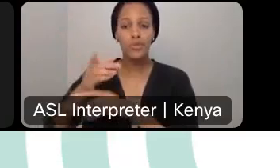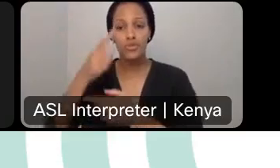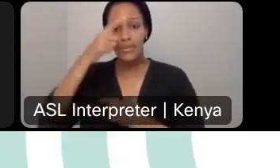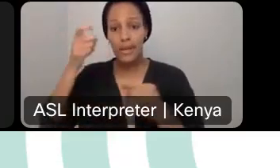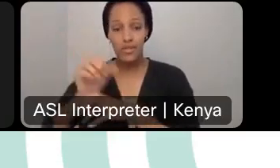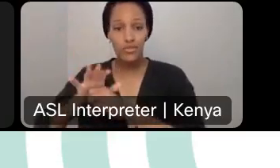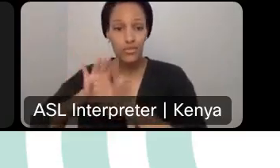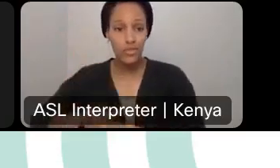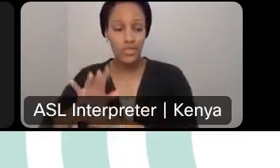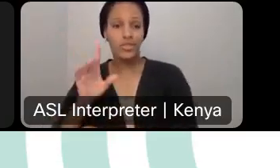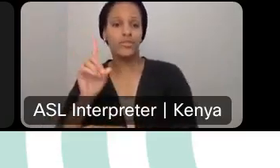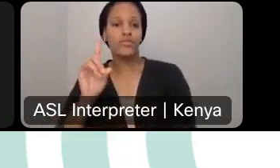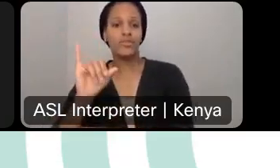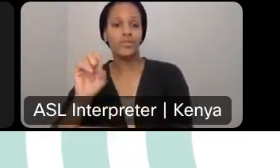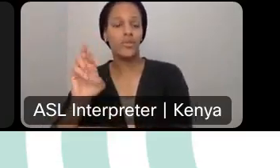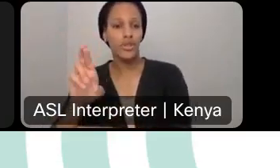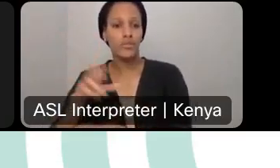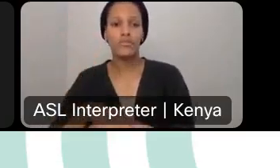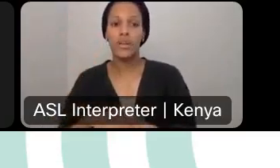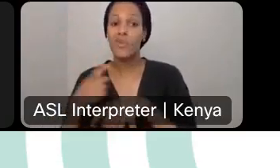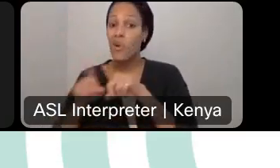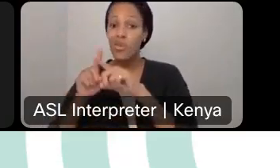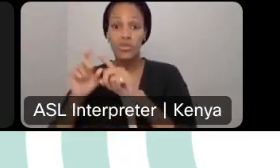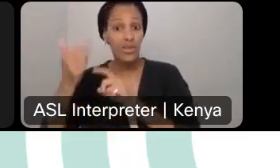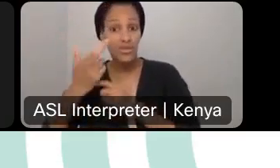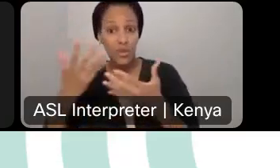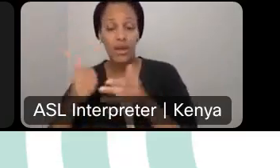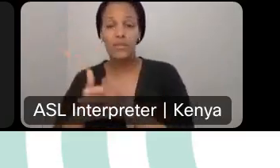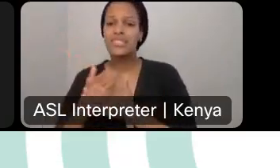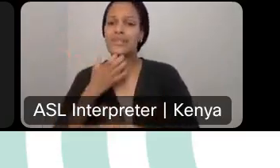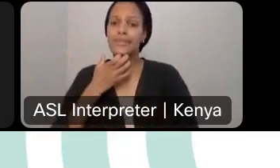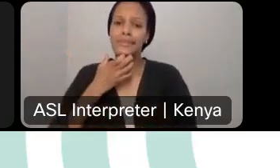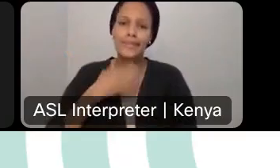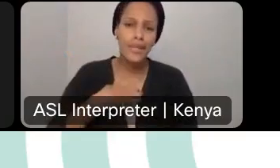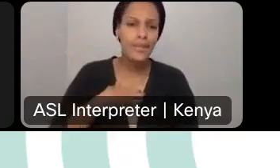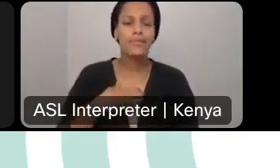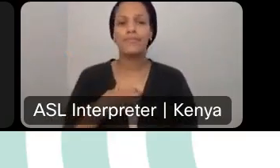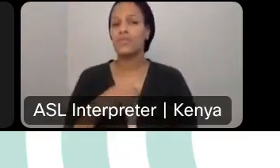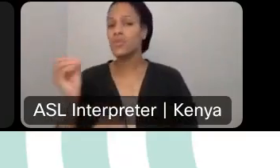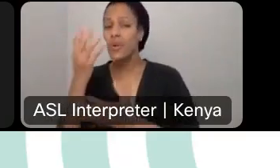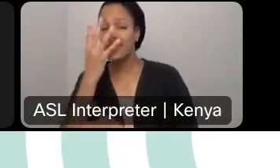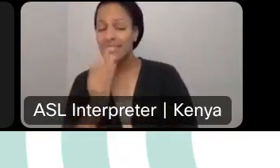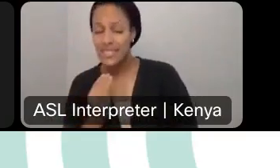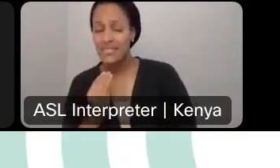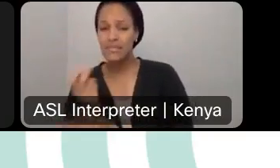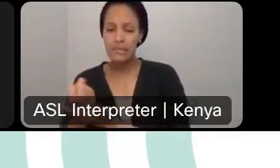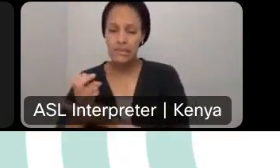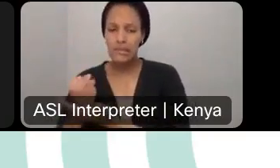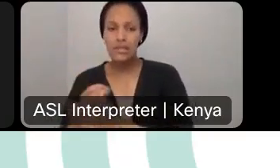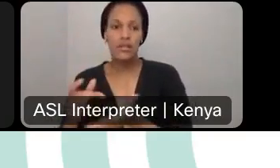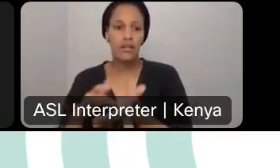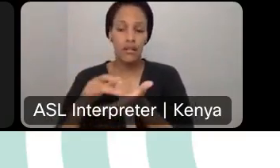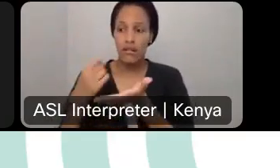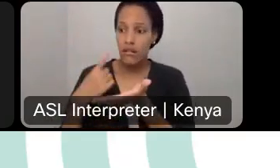sleep, extreme hunger, taking recreational drugs, or as a side